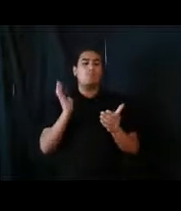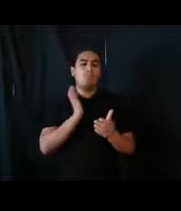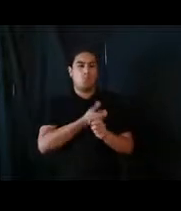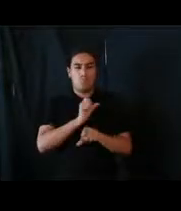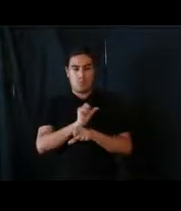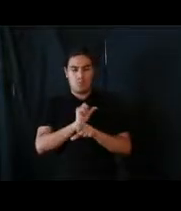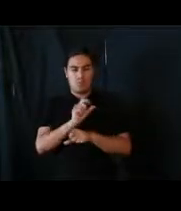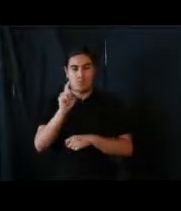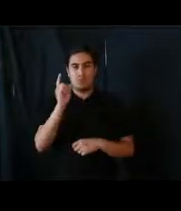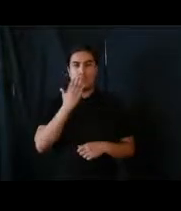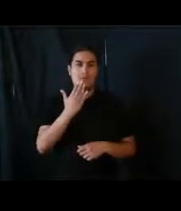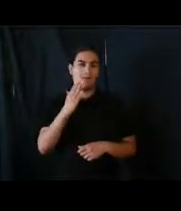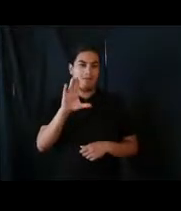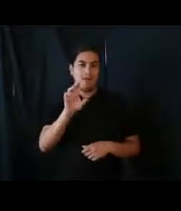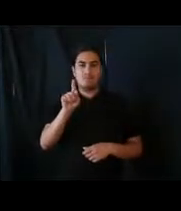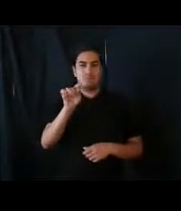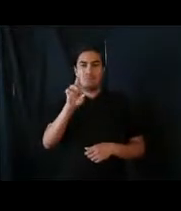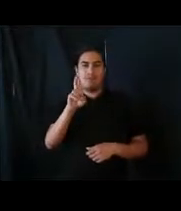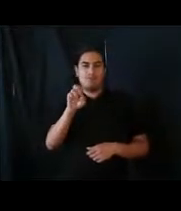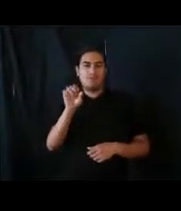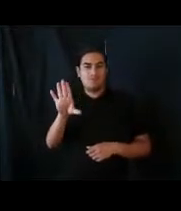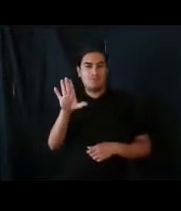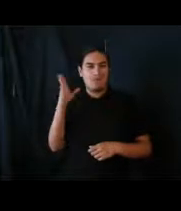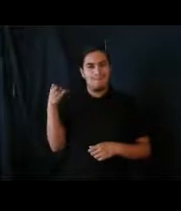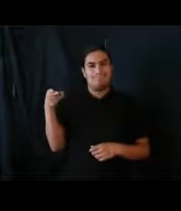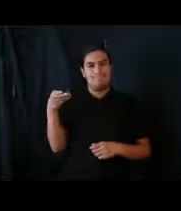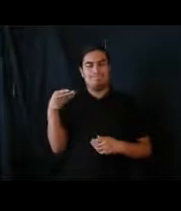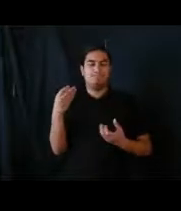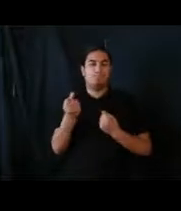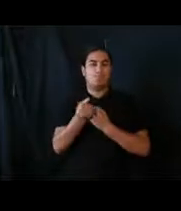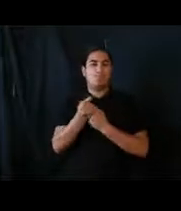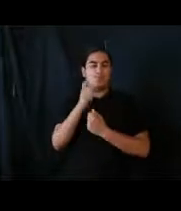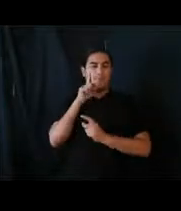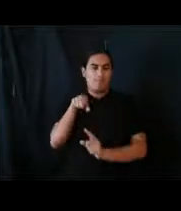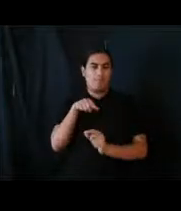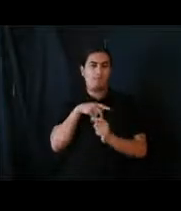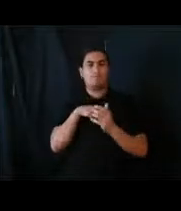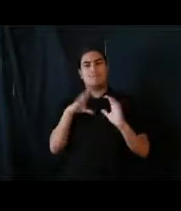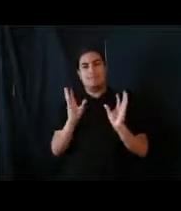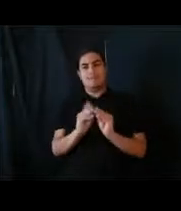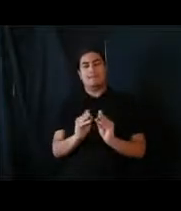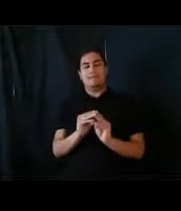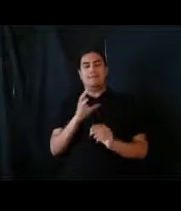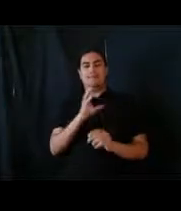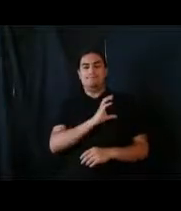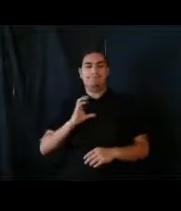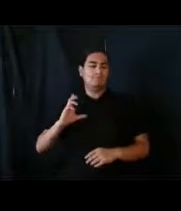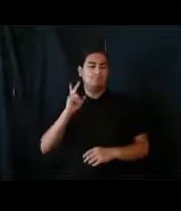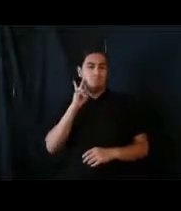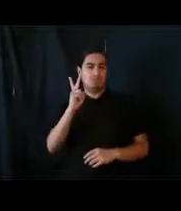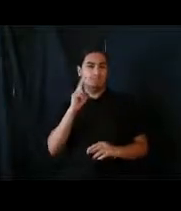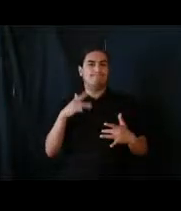caltrans for their partnership over the last year in forming this committee and are excited to see it launched